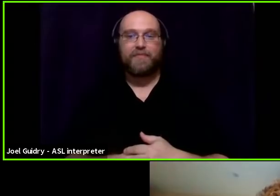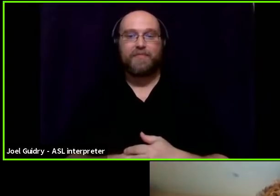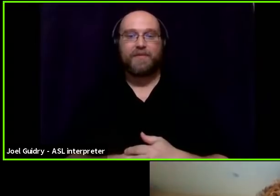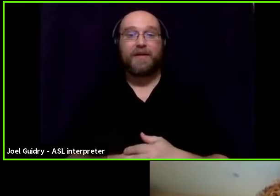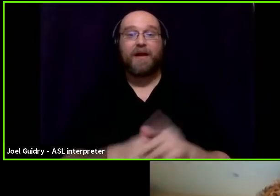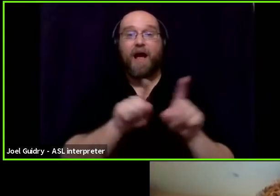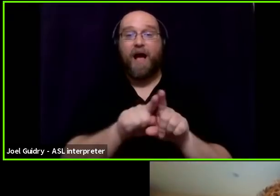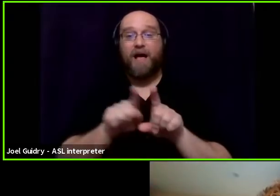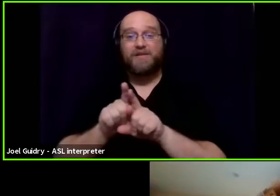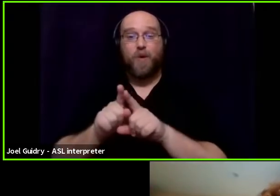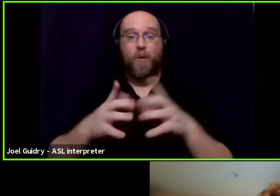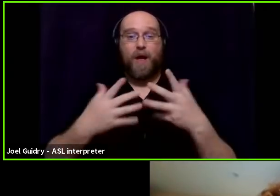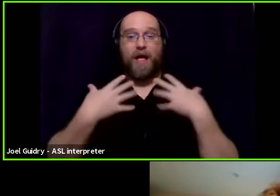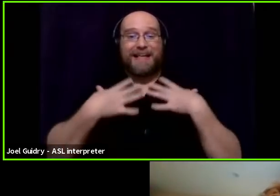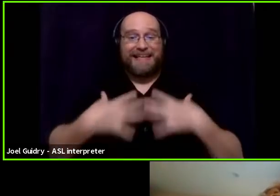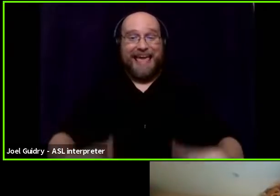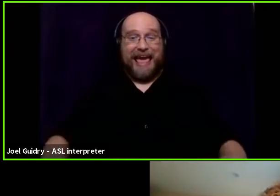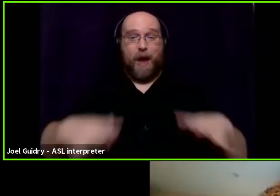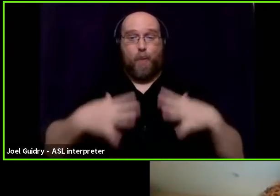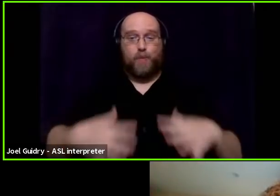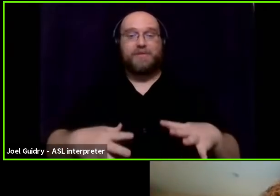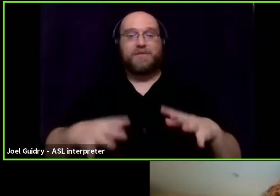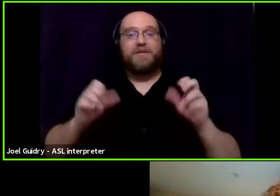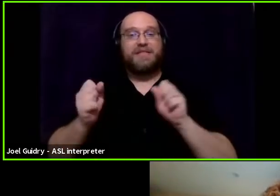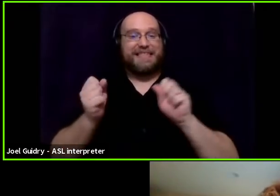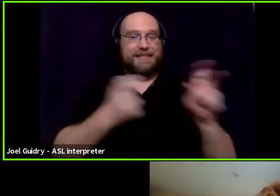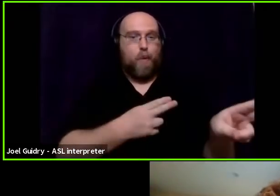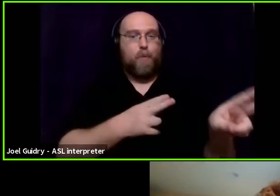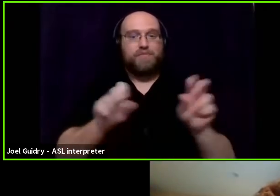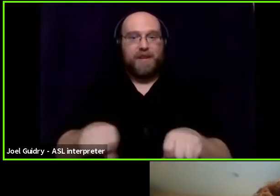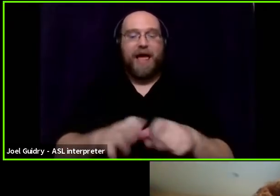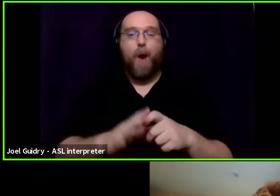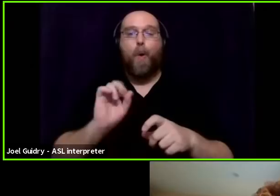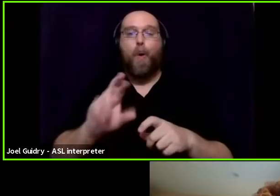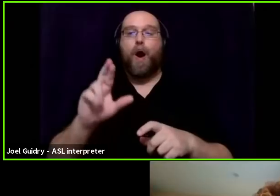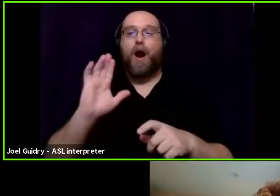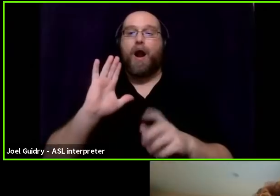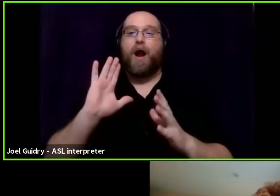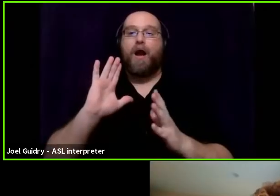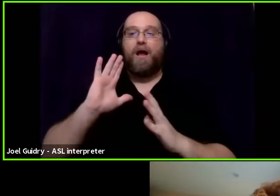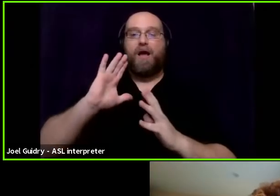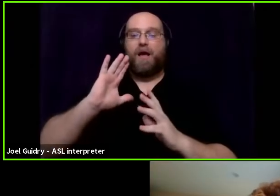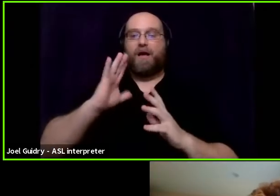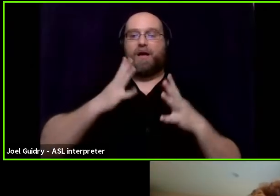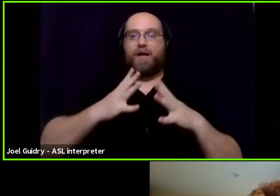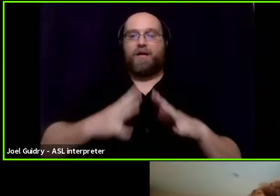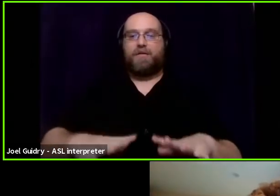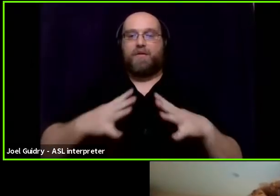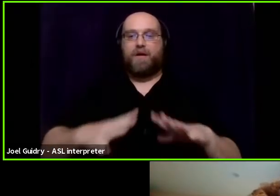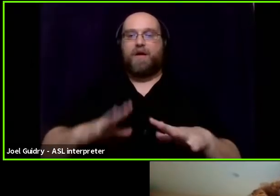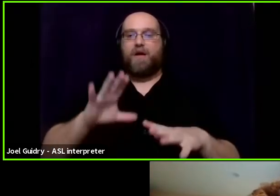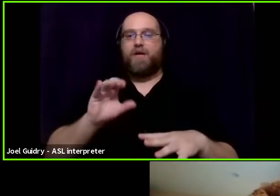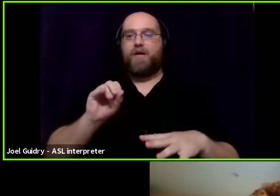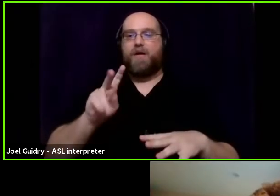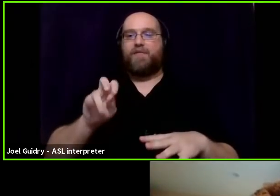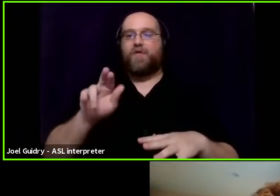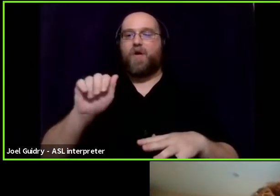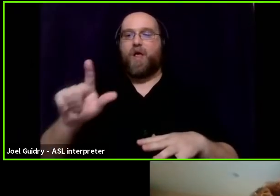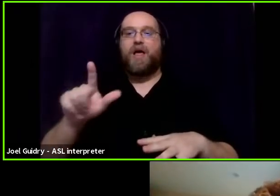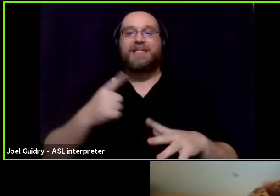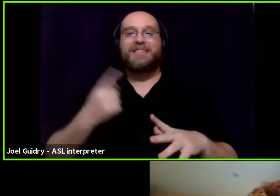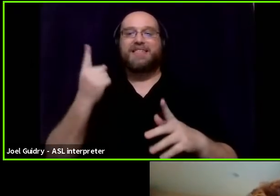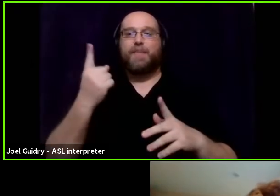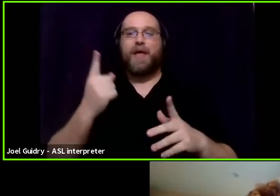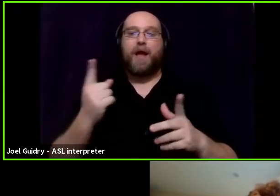disposable gowns and or coveralls, something that can be put on, taken off when you're